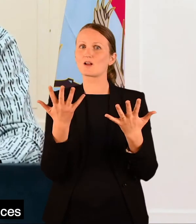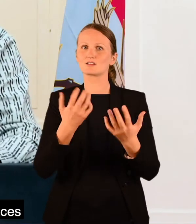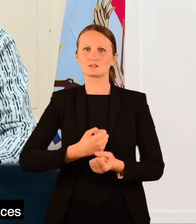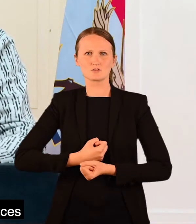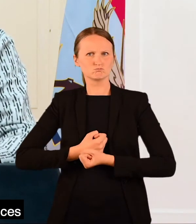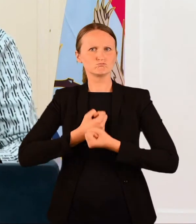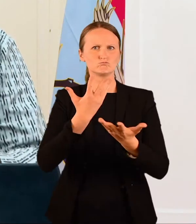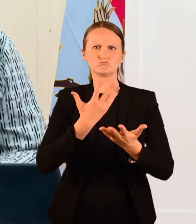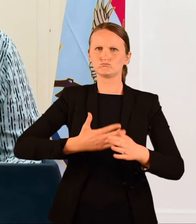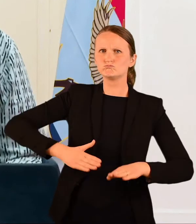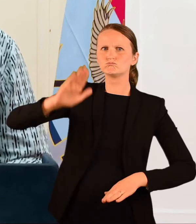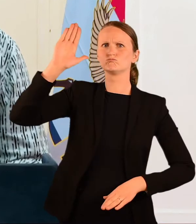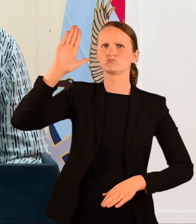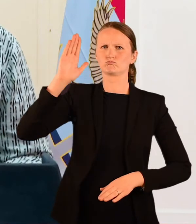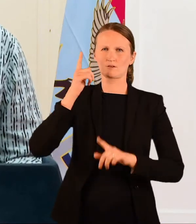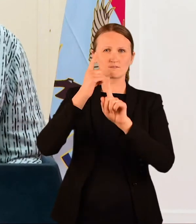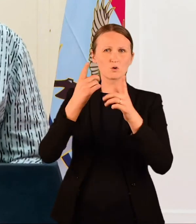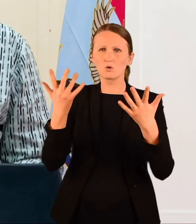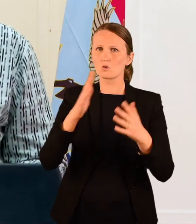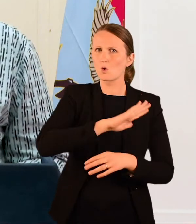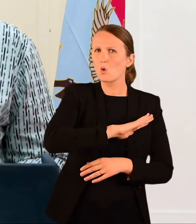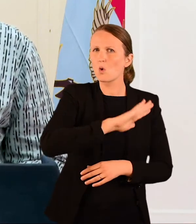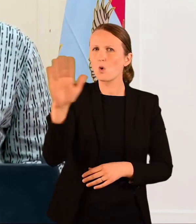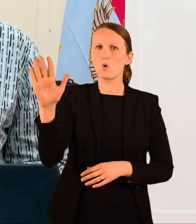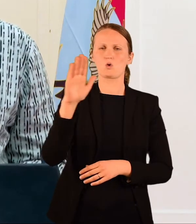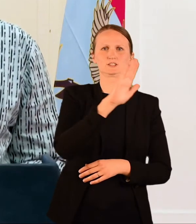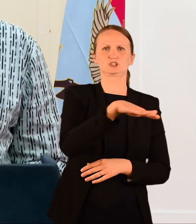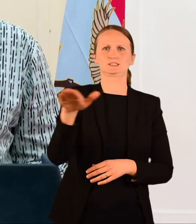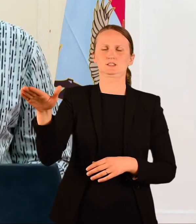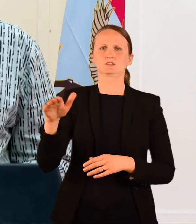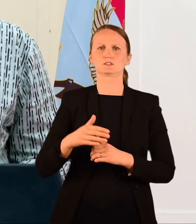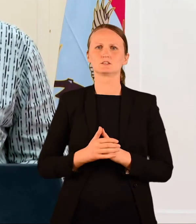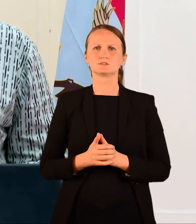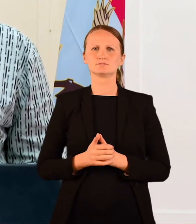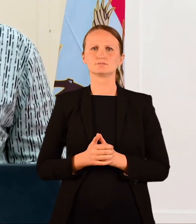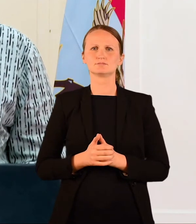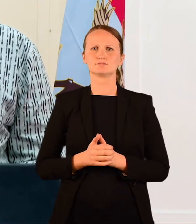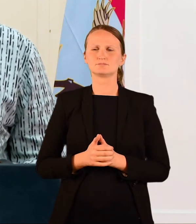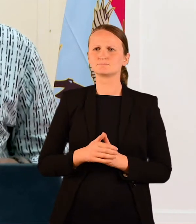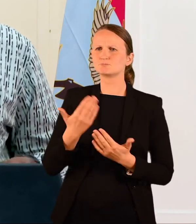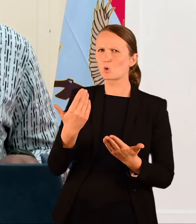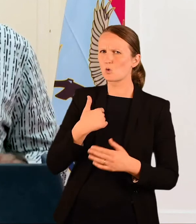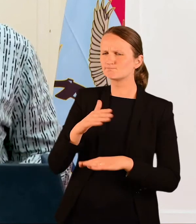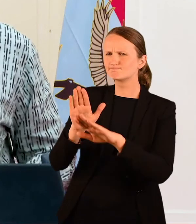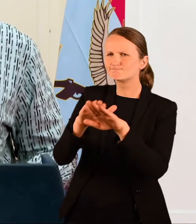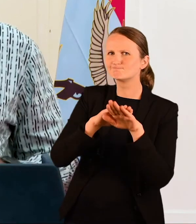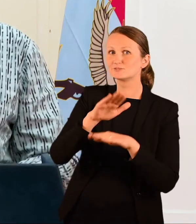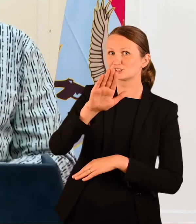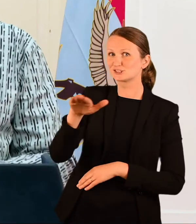our voices and to raise our hands for children everywhere.